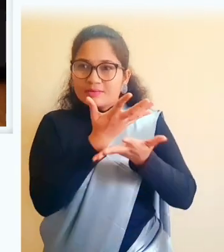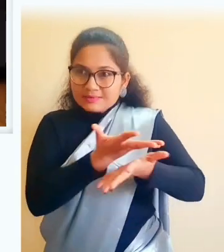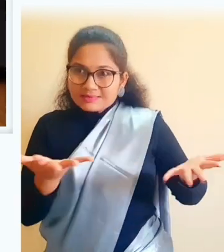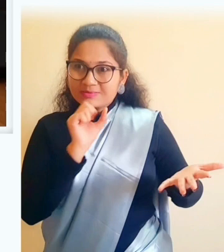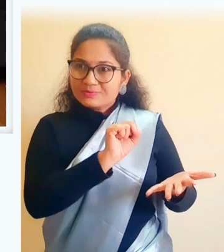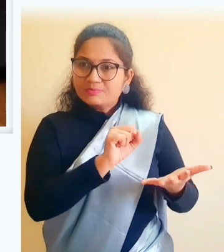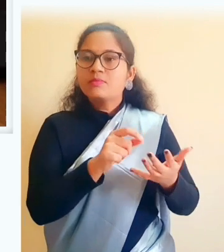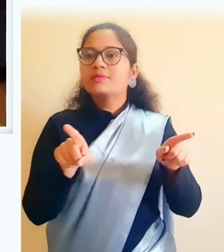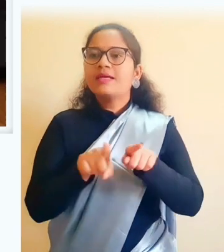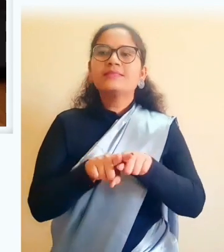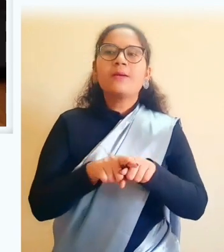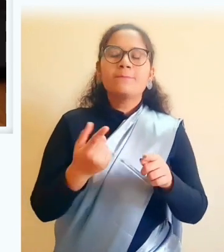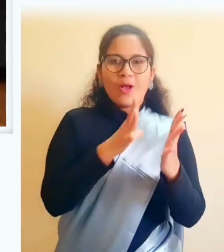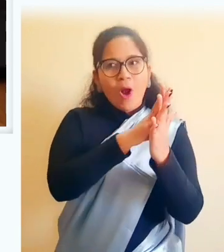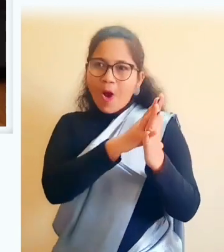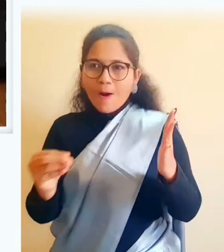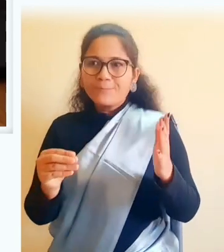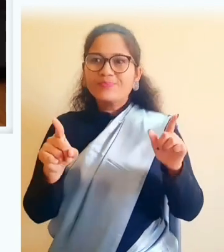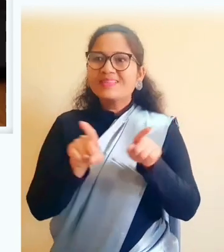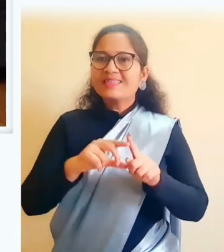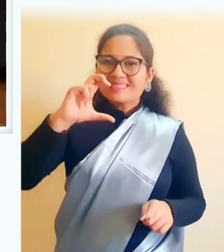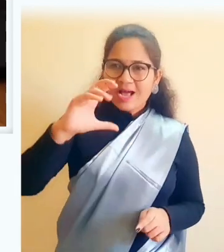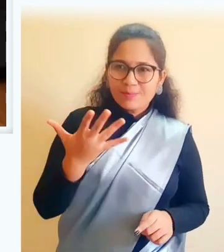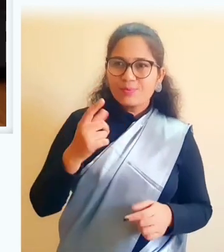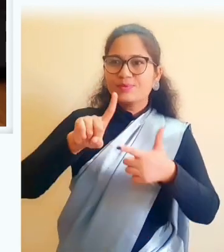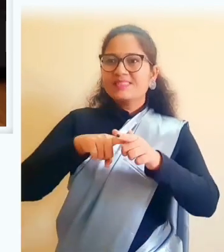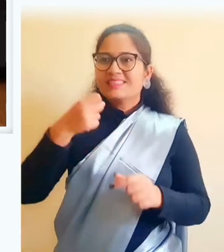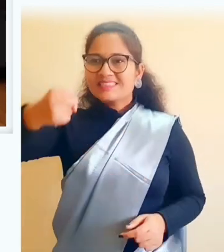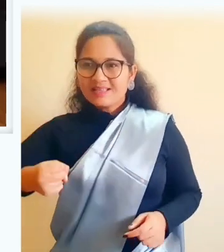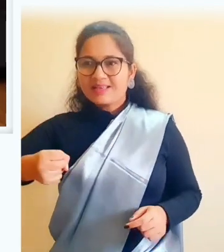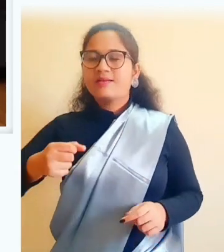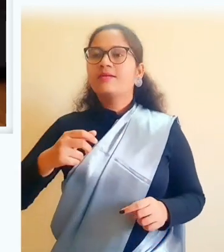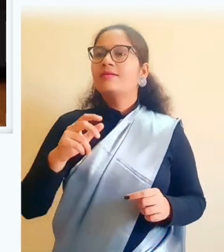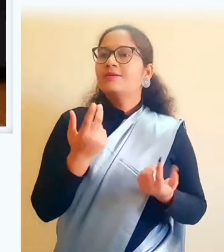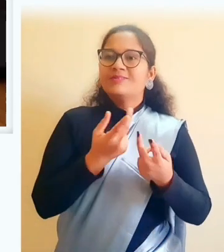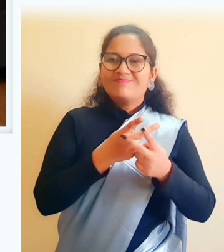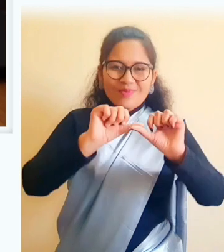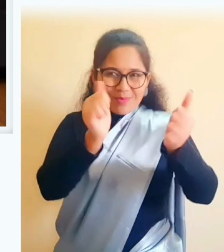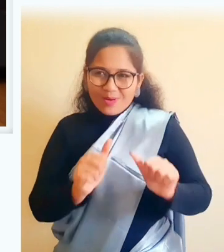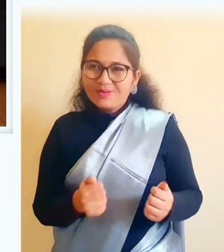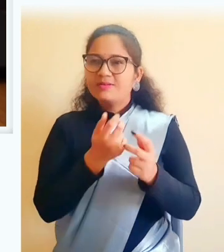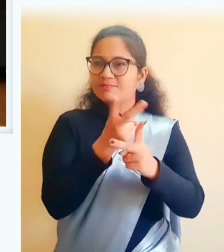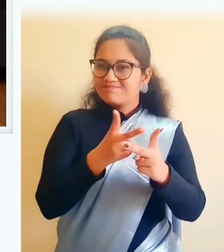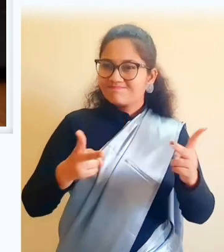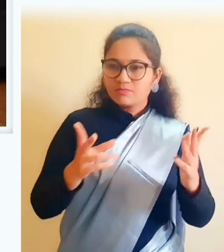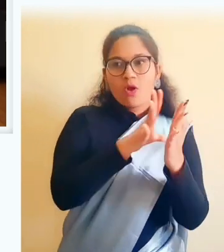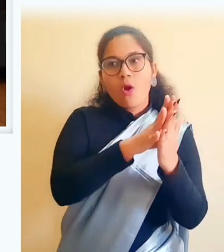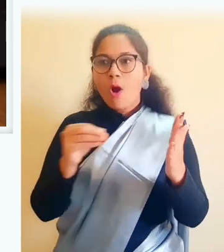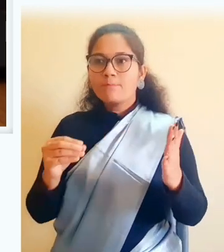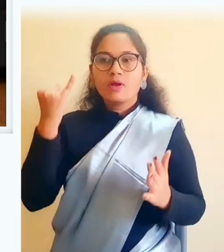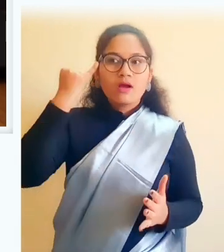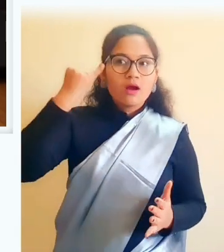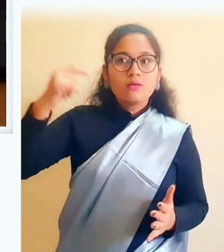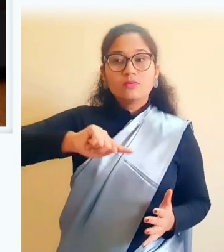porcelain. And apart from making direct copies of cups and saucers and jugs, they also made more original